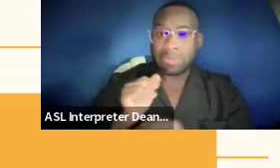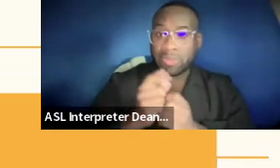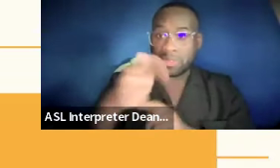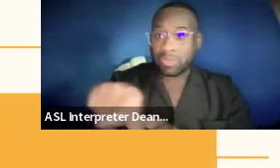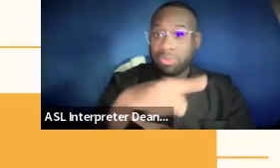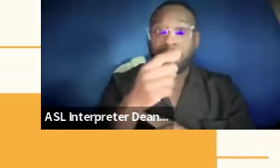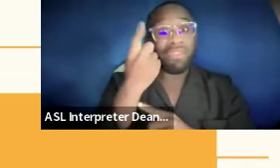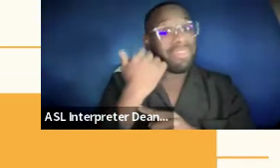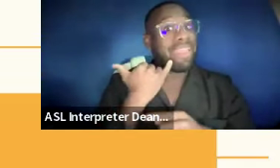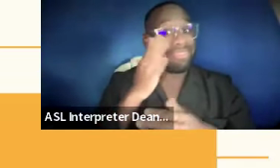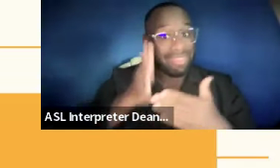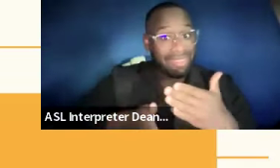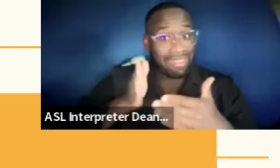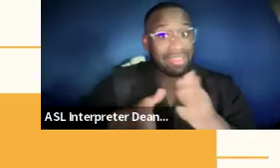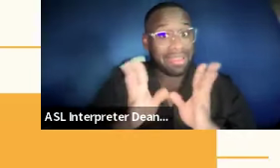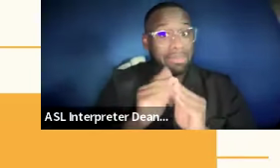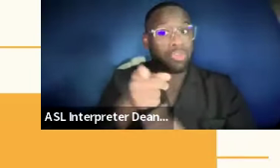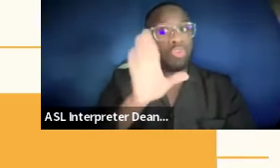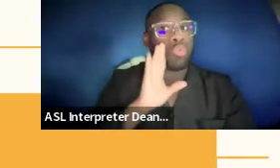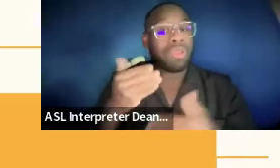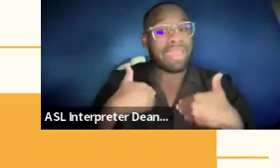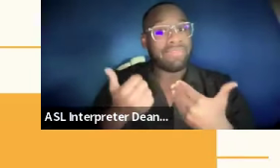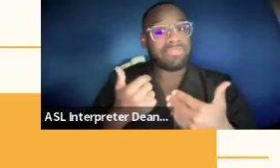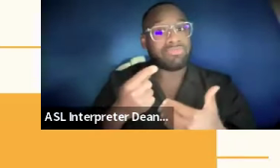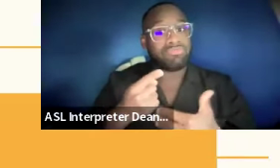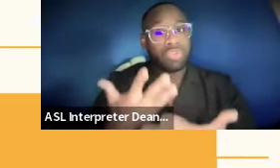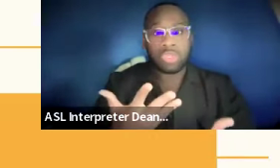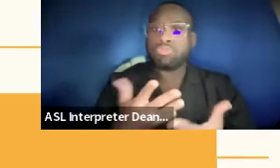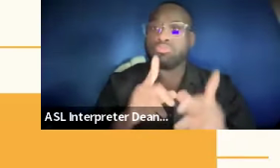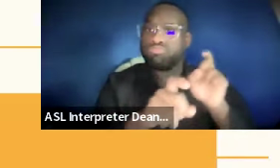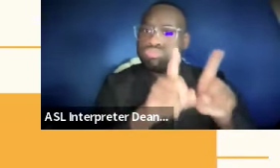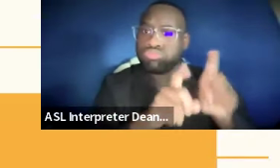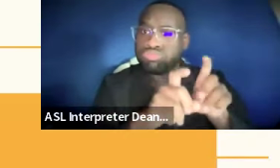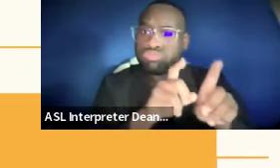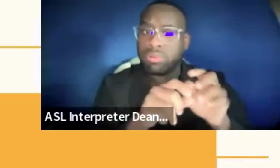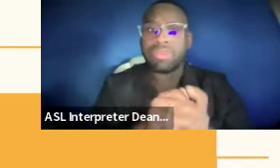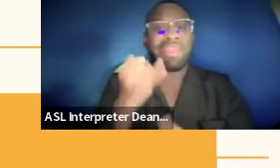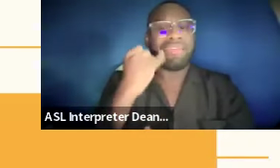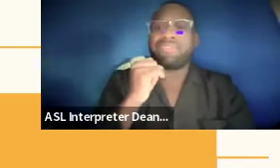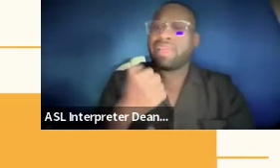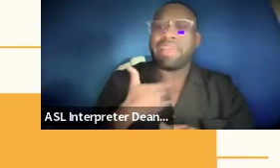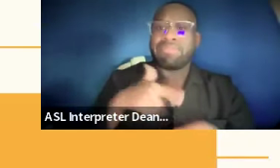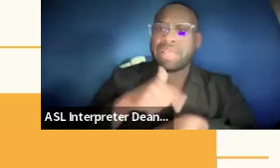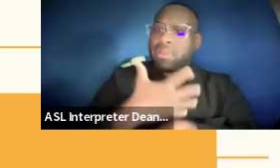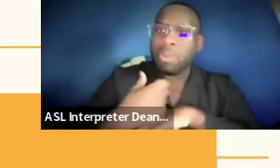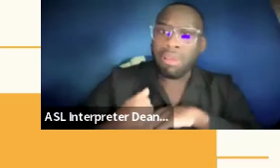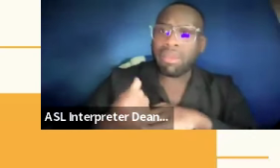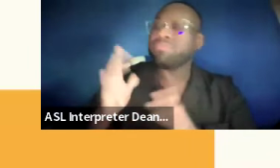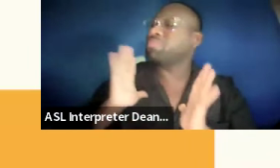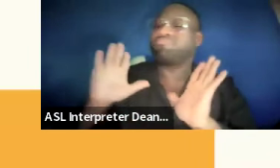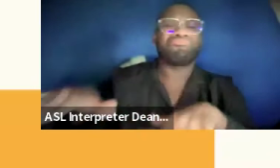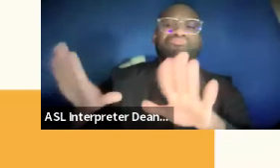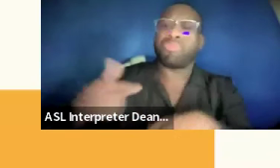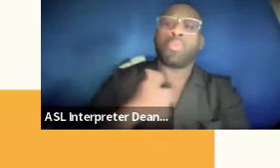get to ask questions and hopefully get an answer. And if we don't have the time, don't worry, we'll follow up with you.